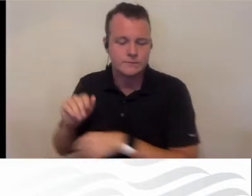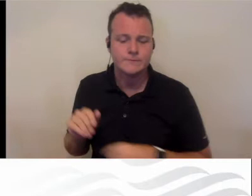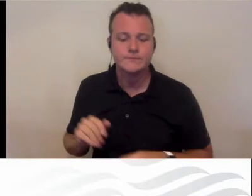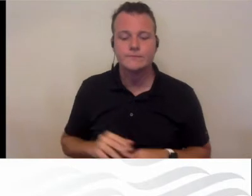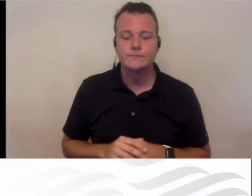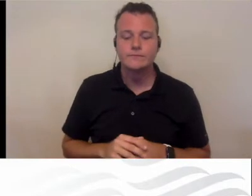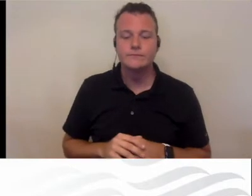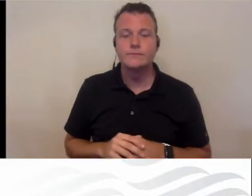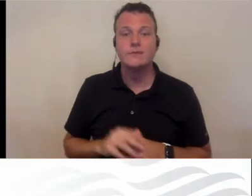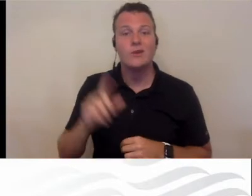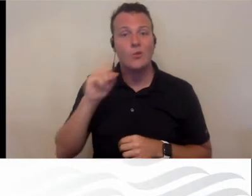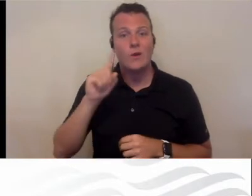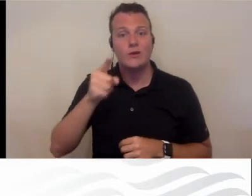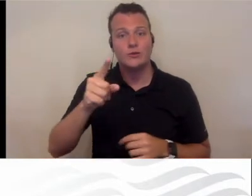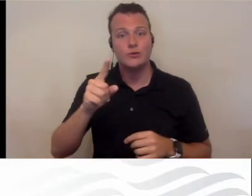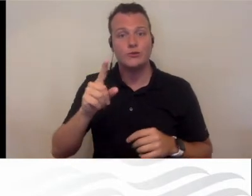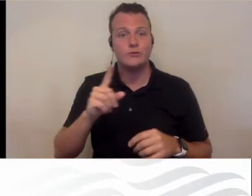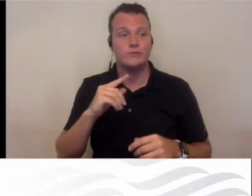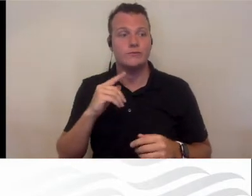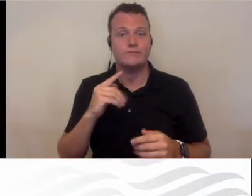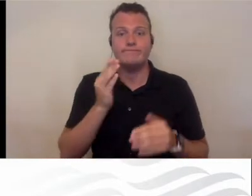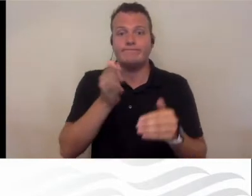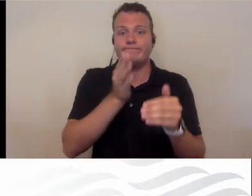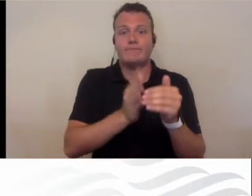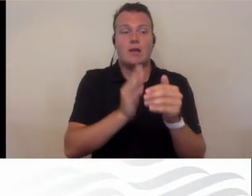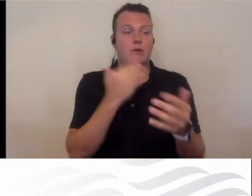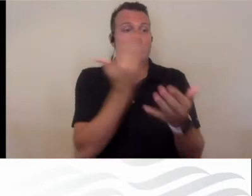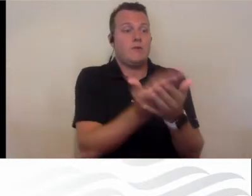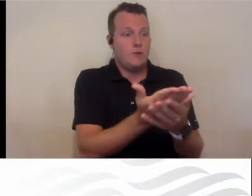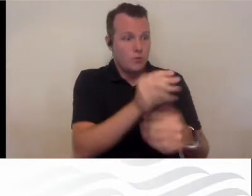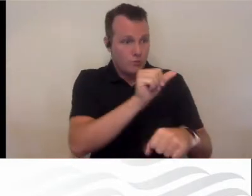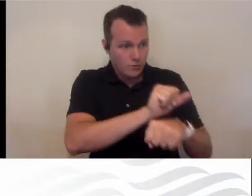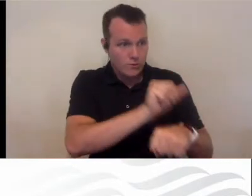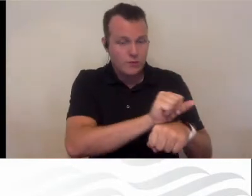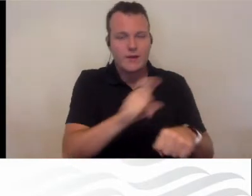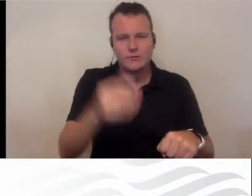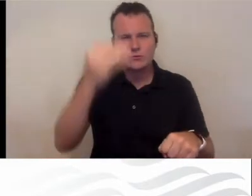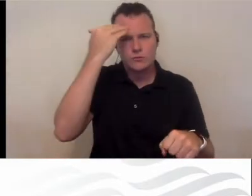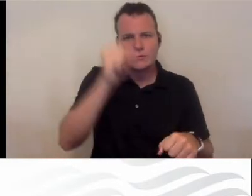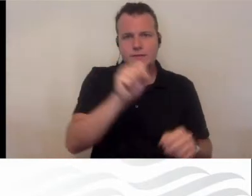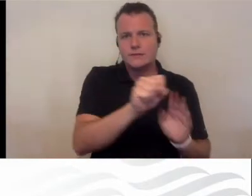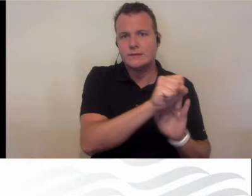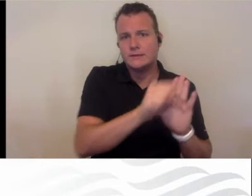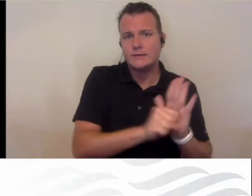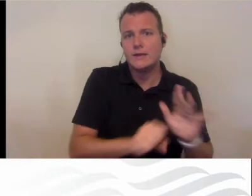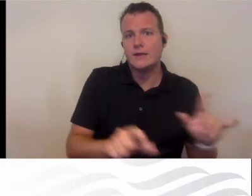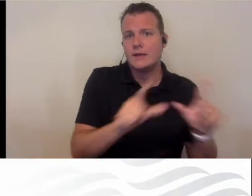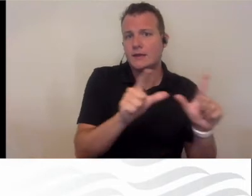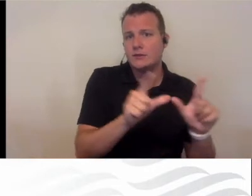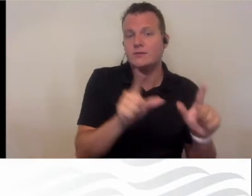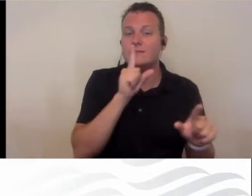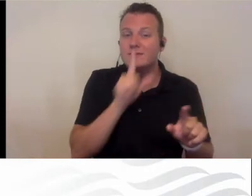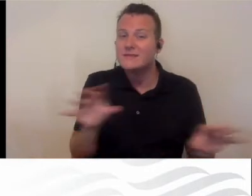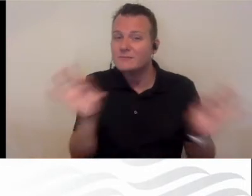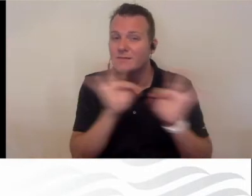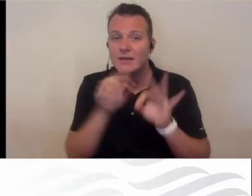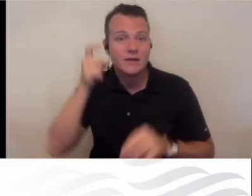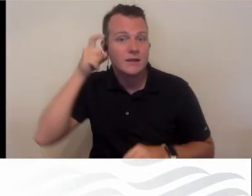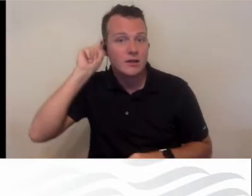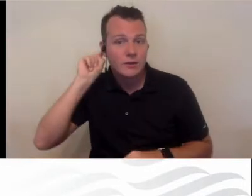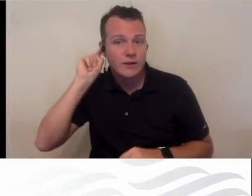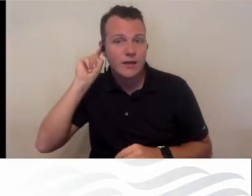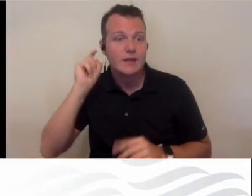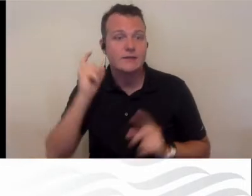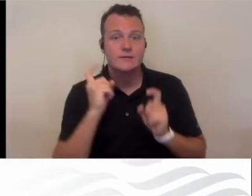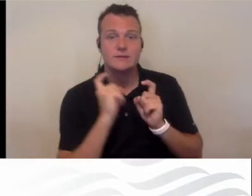know what your state licensure laws are. And especially when you're looking at hearing aid dispensing.